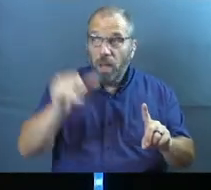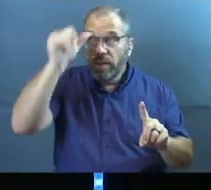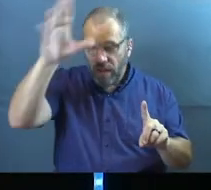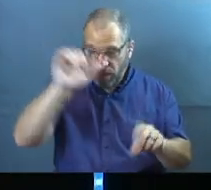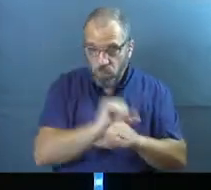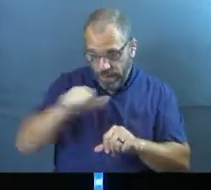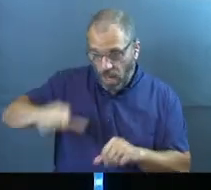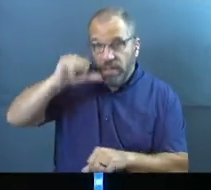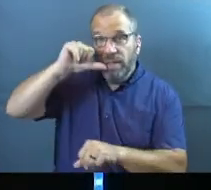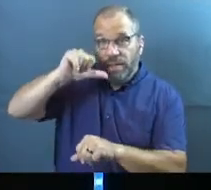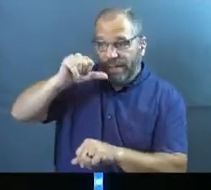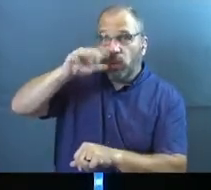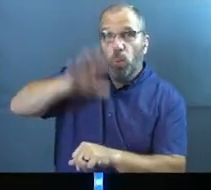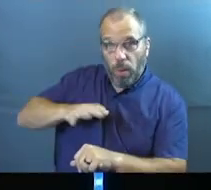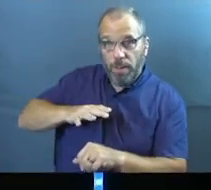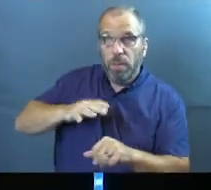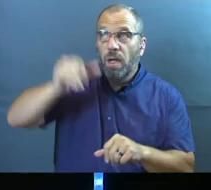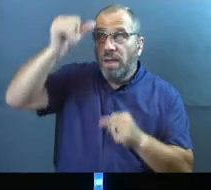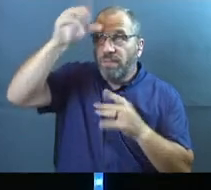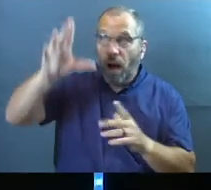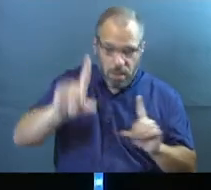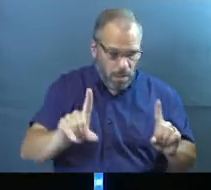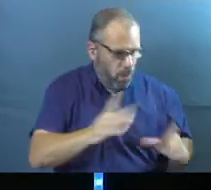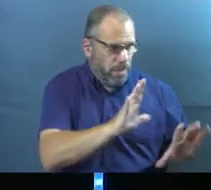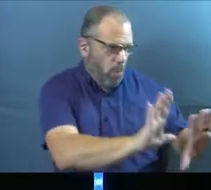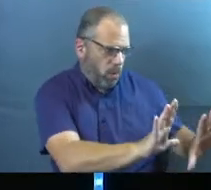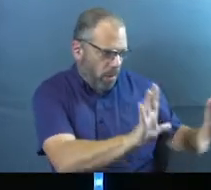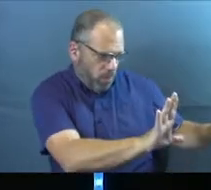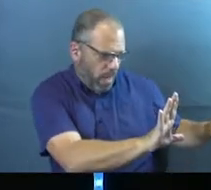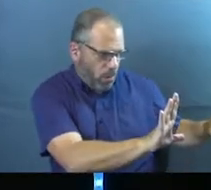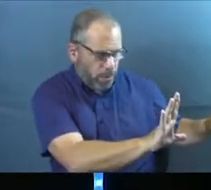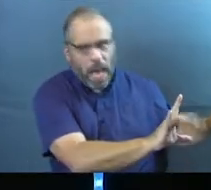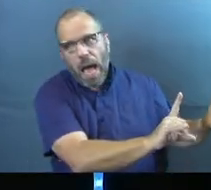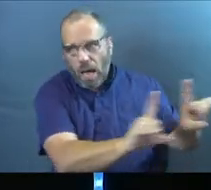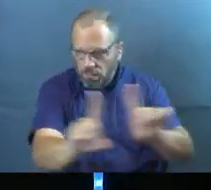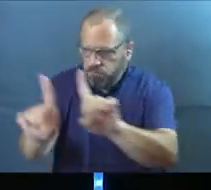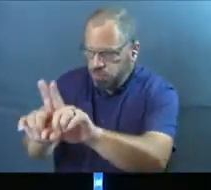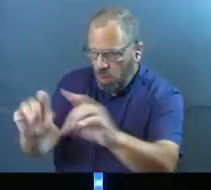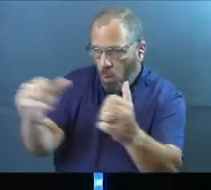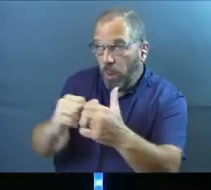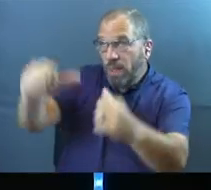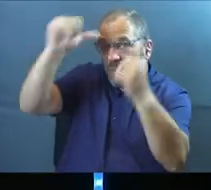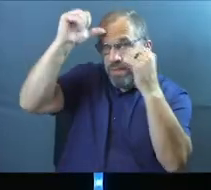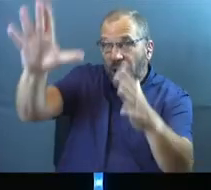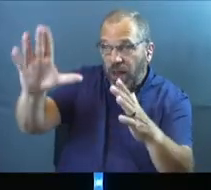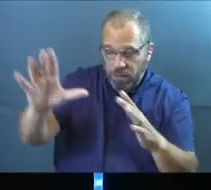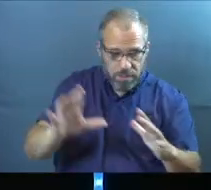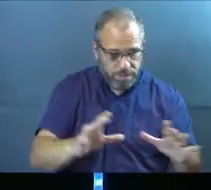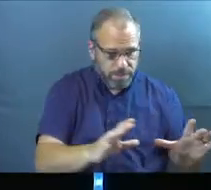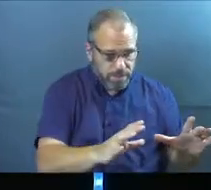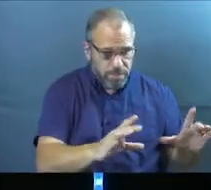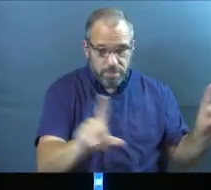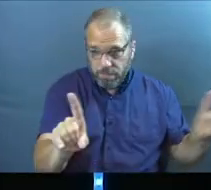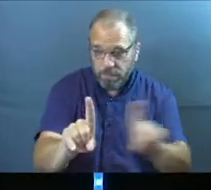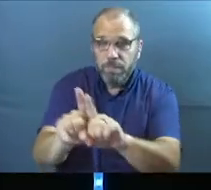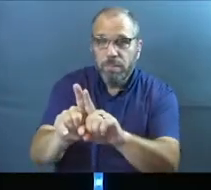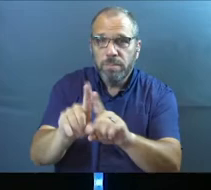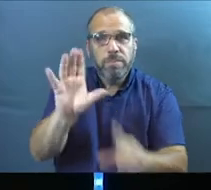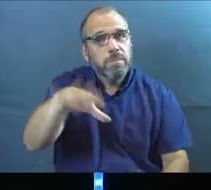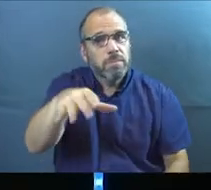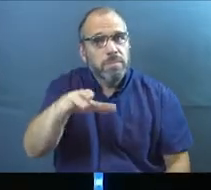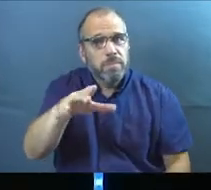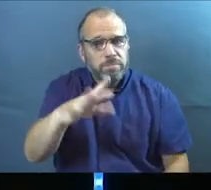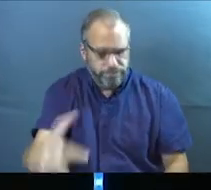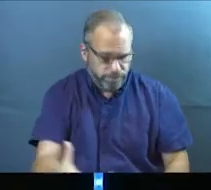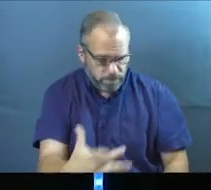working. The Father's doing a thing. I got to stop everything, and I got to go be a part of what the Father's doing. And see,